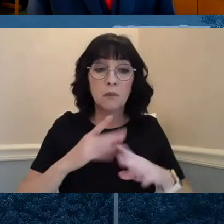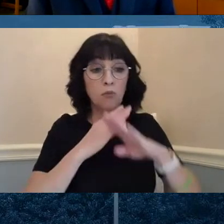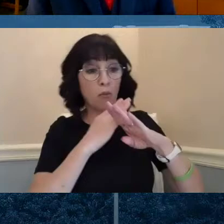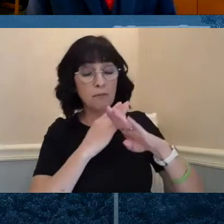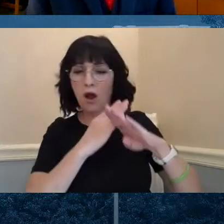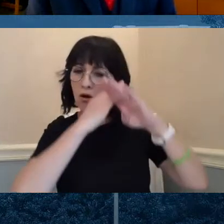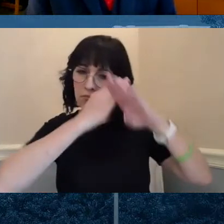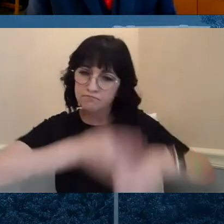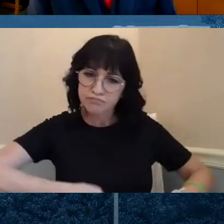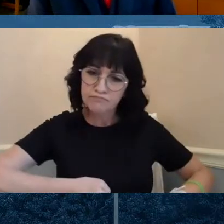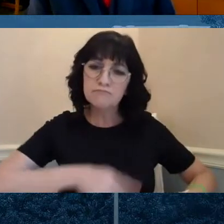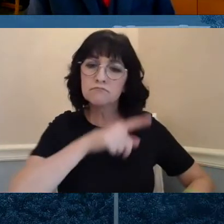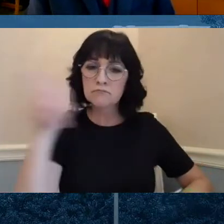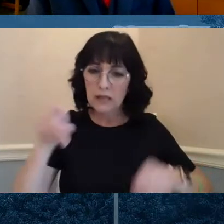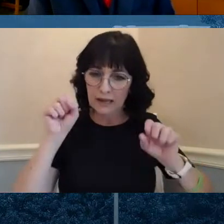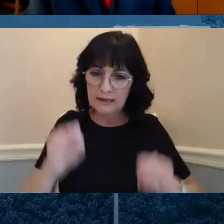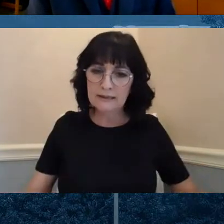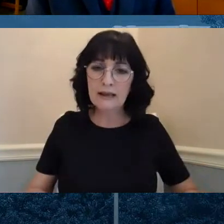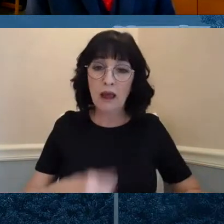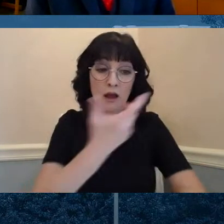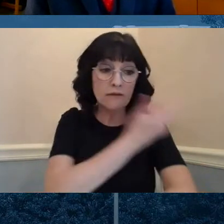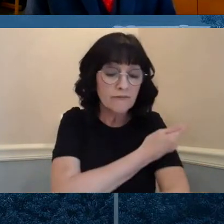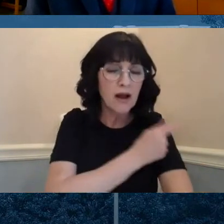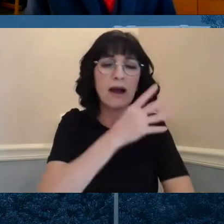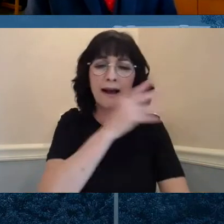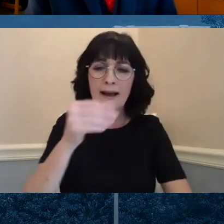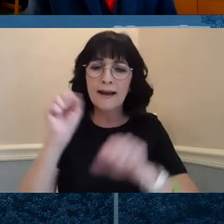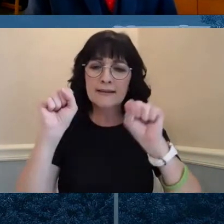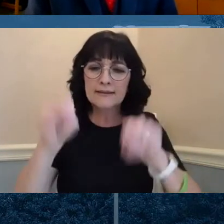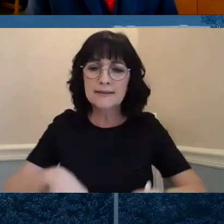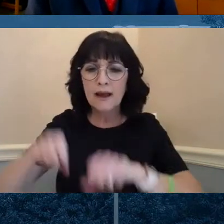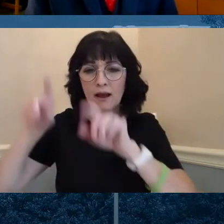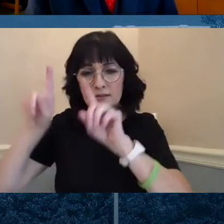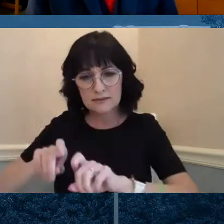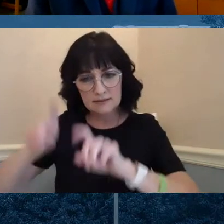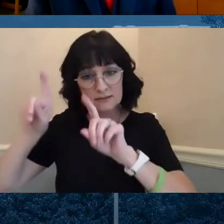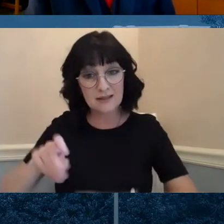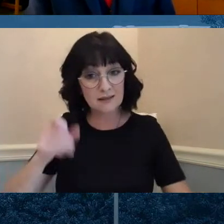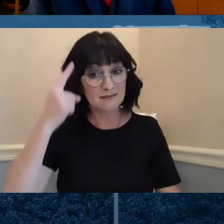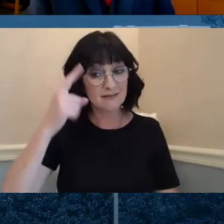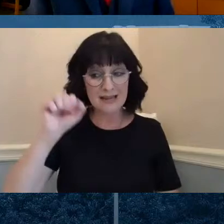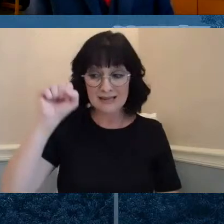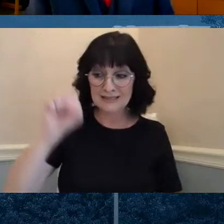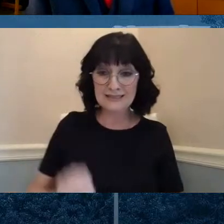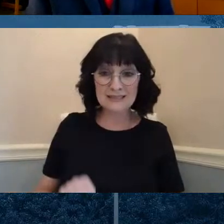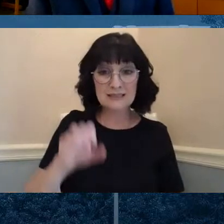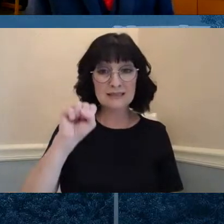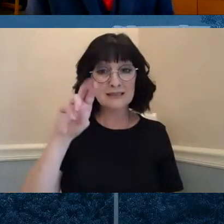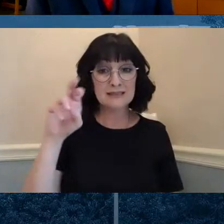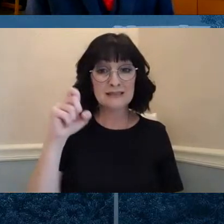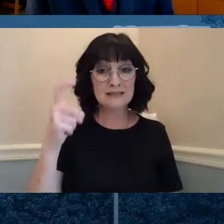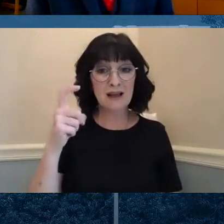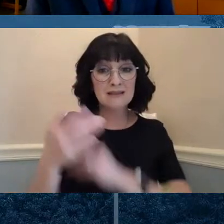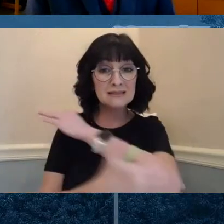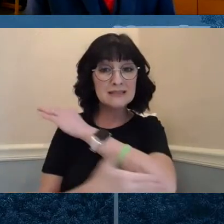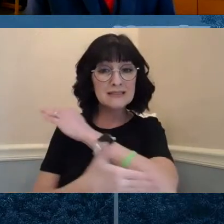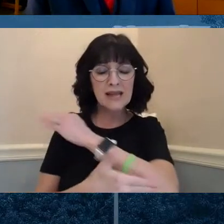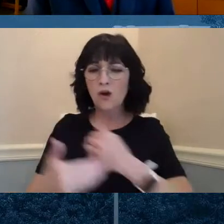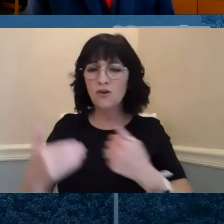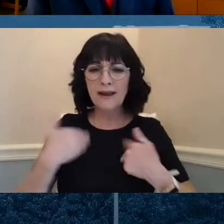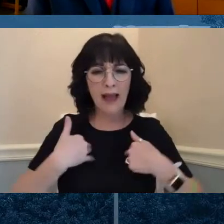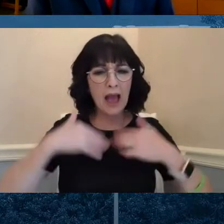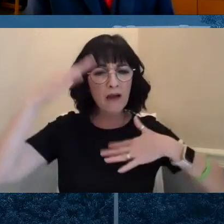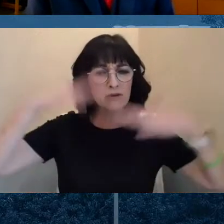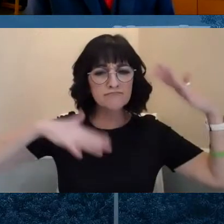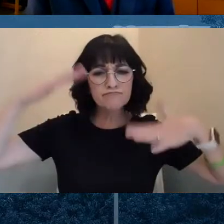that's an important thing for us because, as you know, here in Sussex County, it is a very diverse population separated by large distances. And